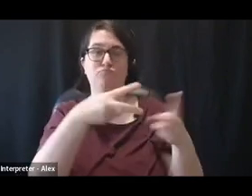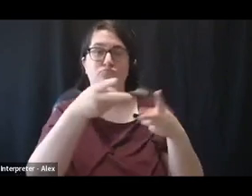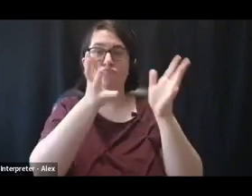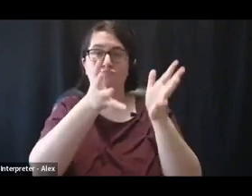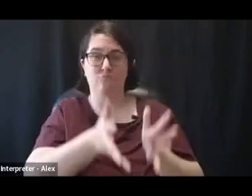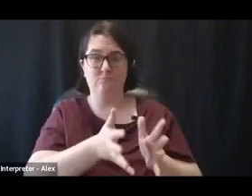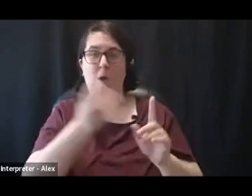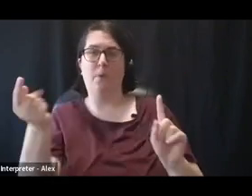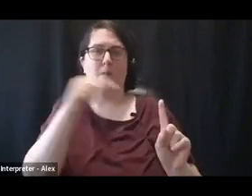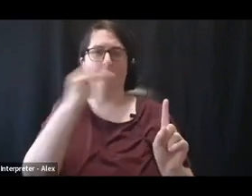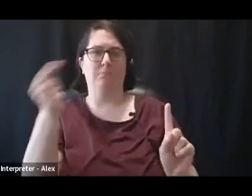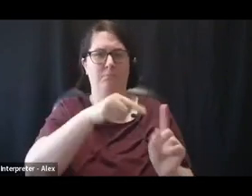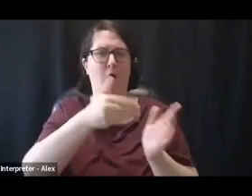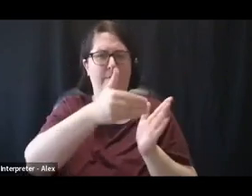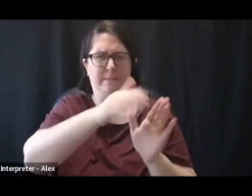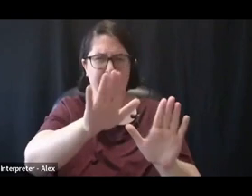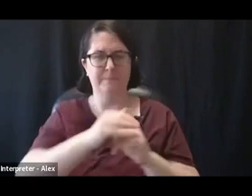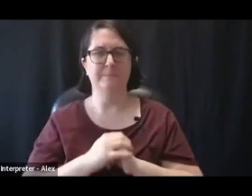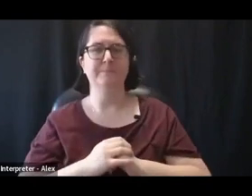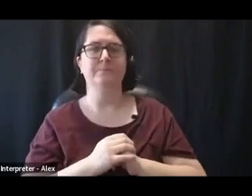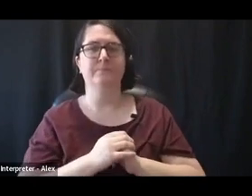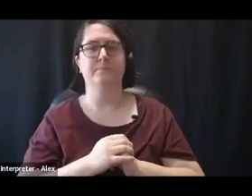to that periodically.